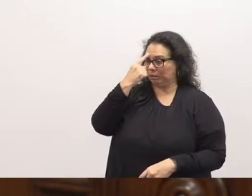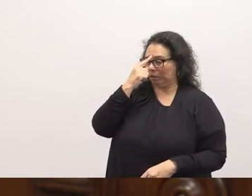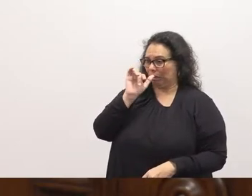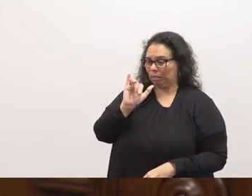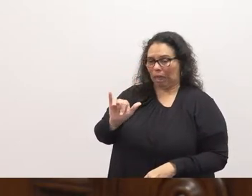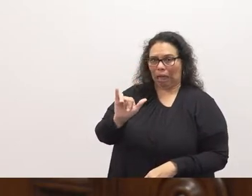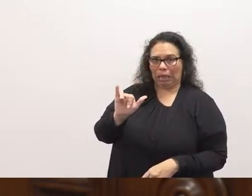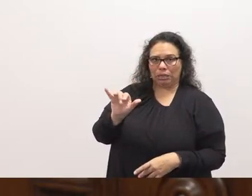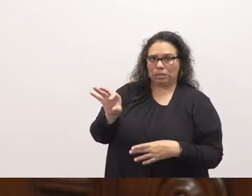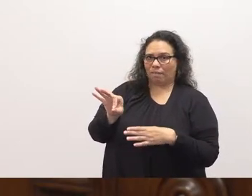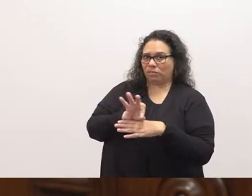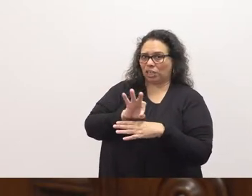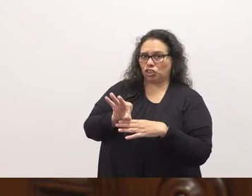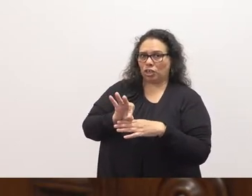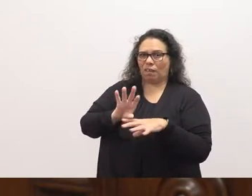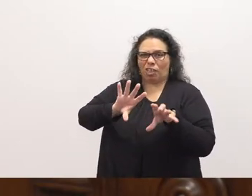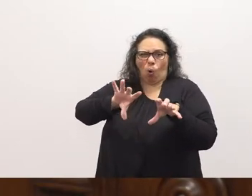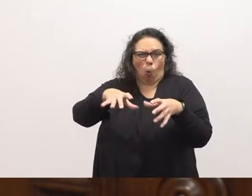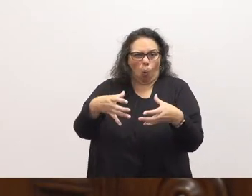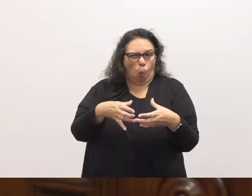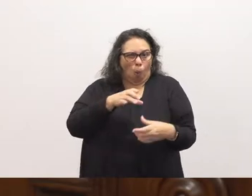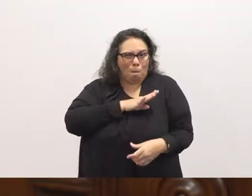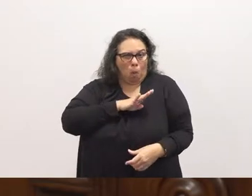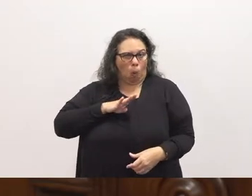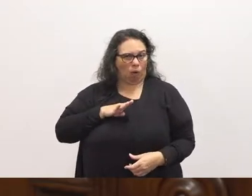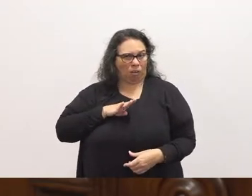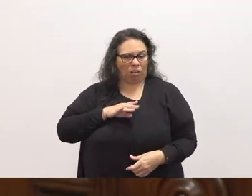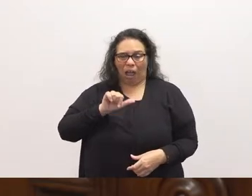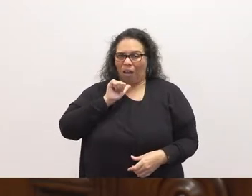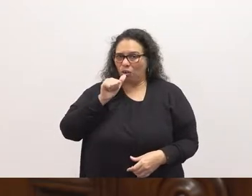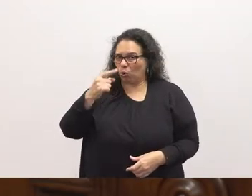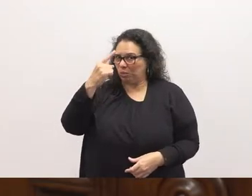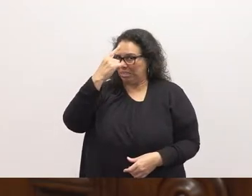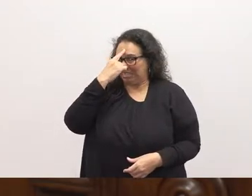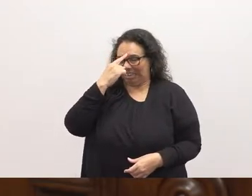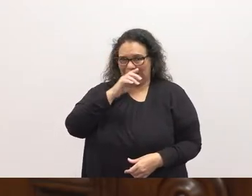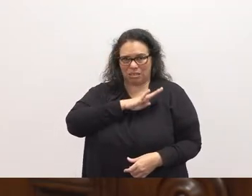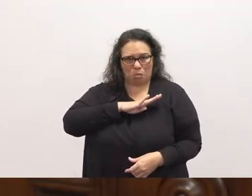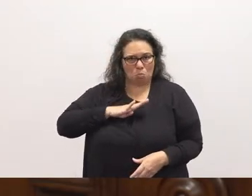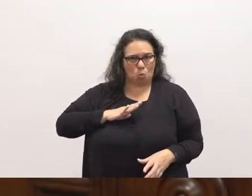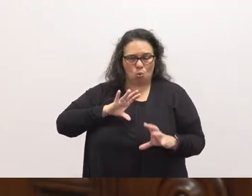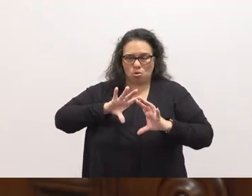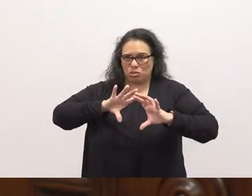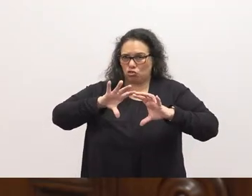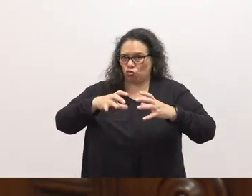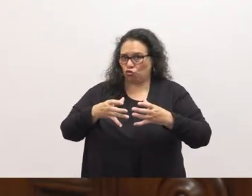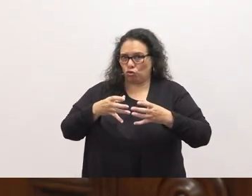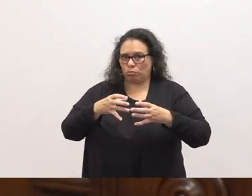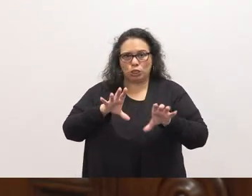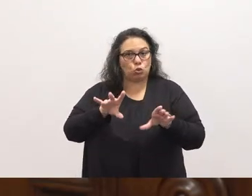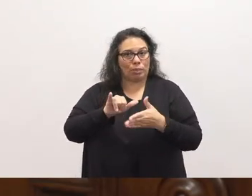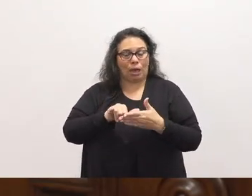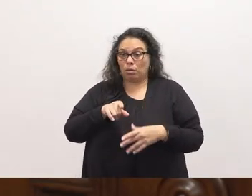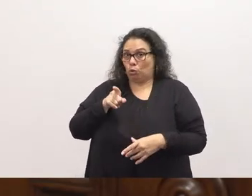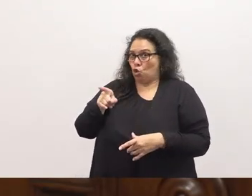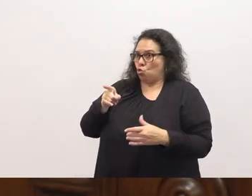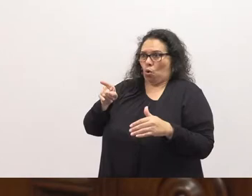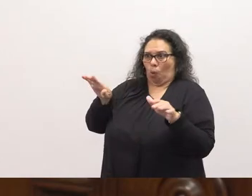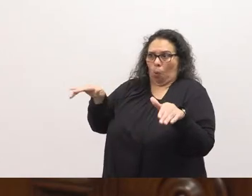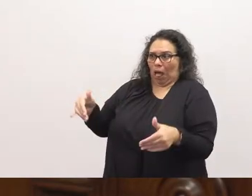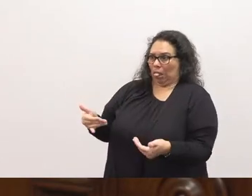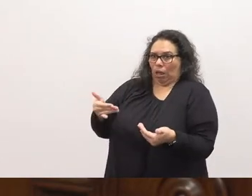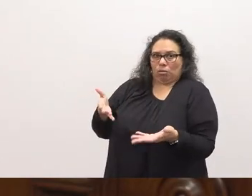a function of the board. I don't see the board as a group, you know, doing that. But you're welcome